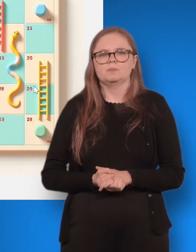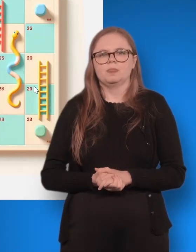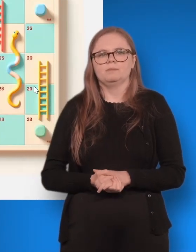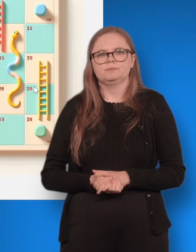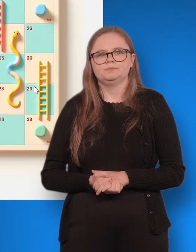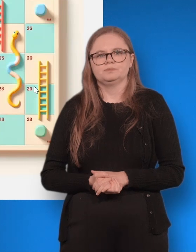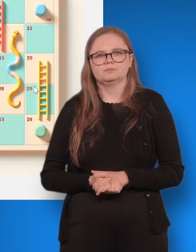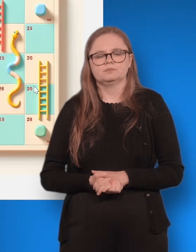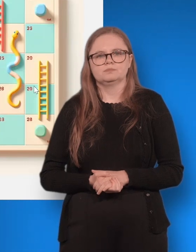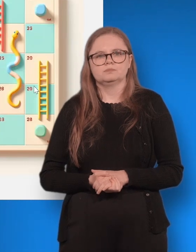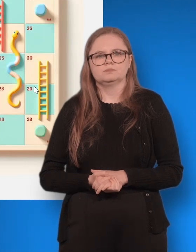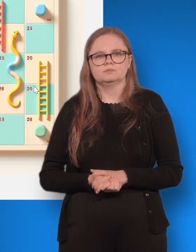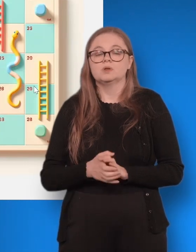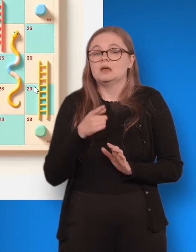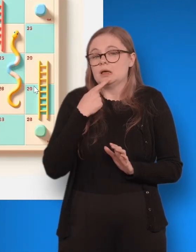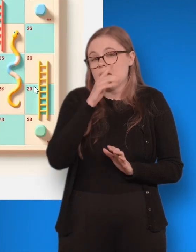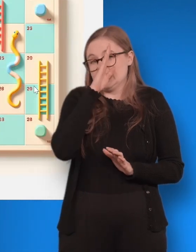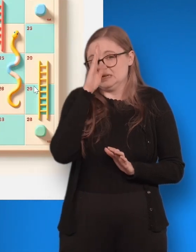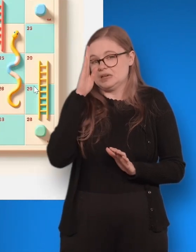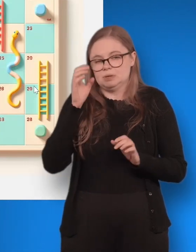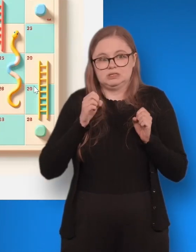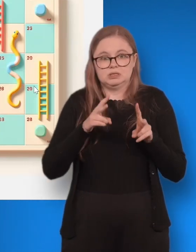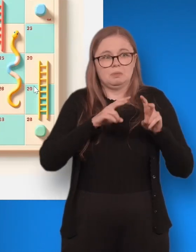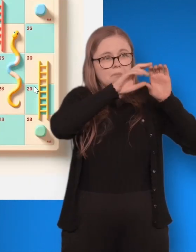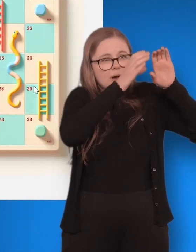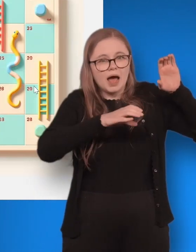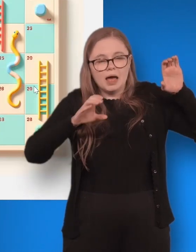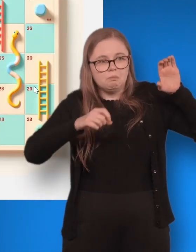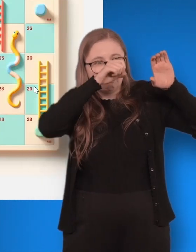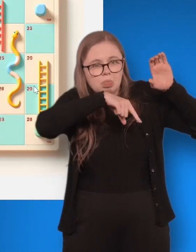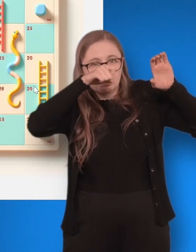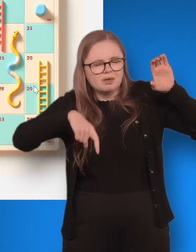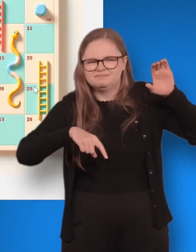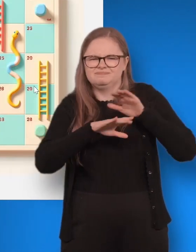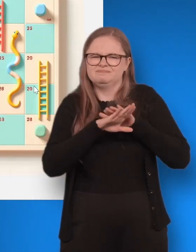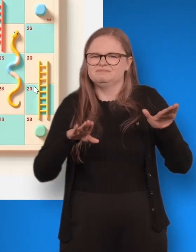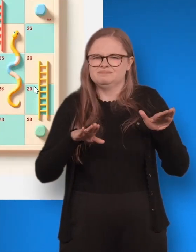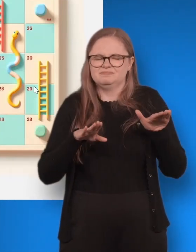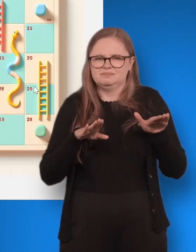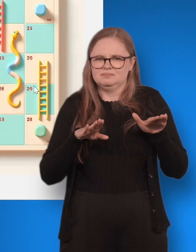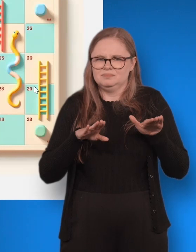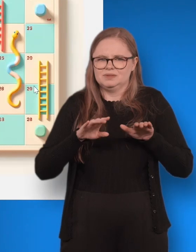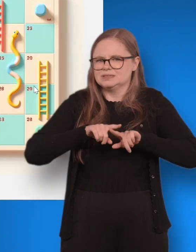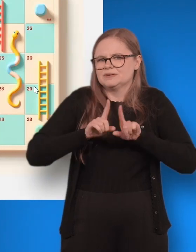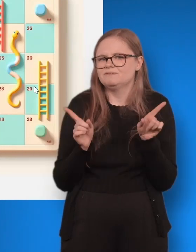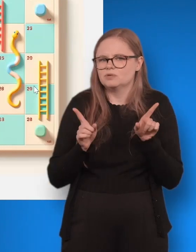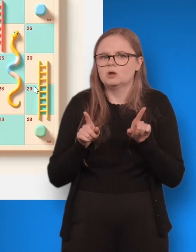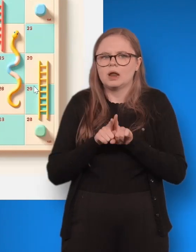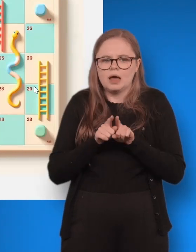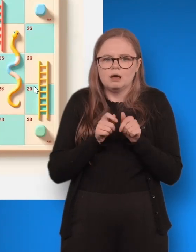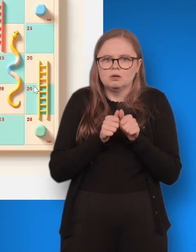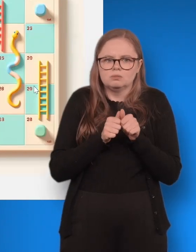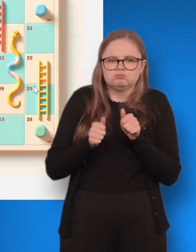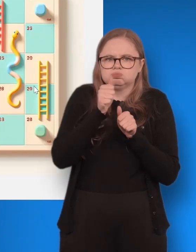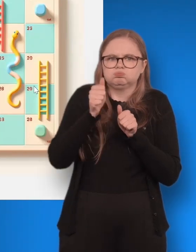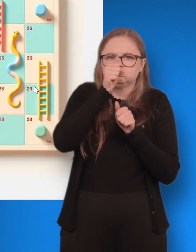academic system is not a pipeline that women leak out of. Rather, it's a hierarchical